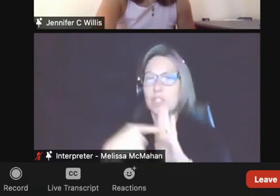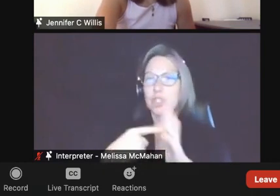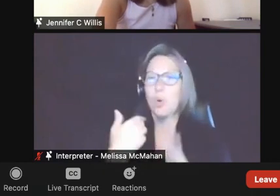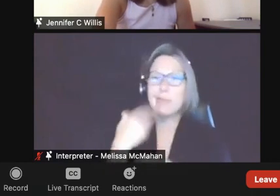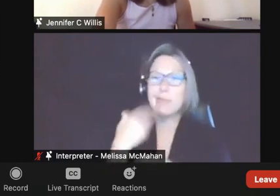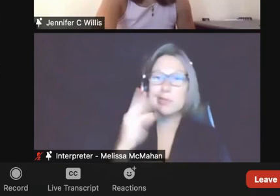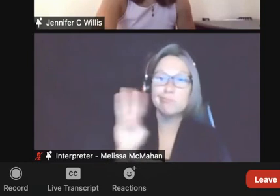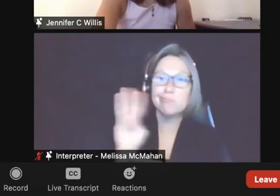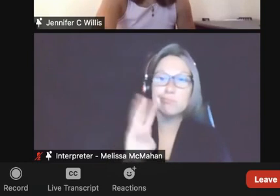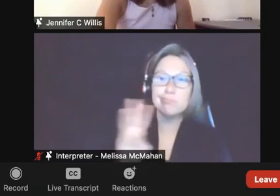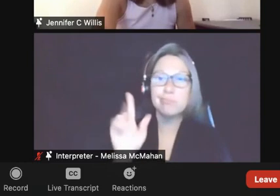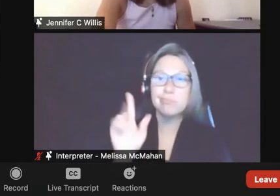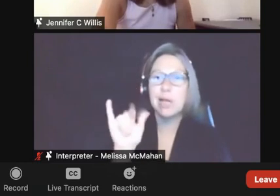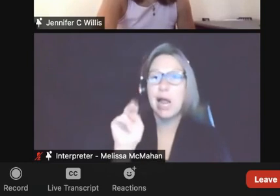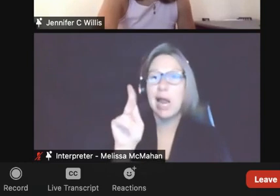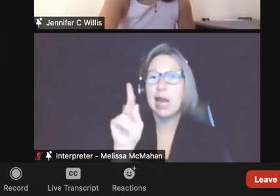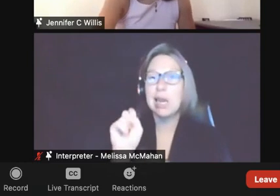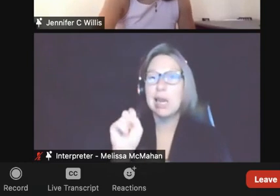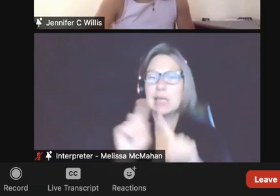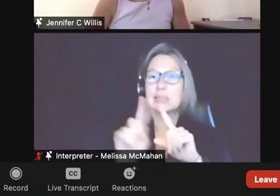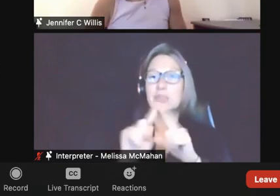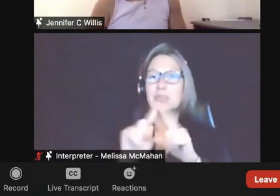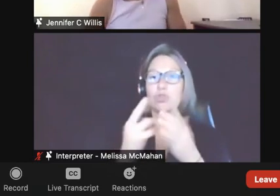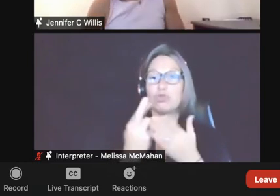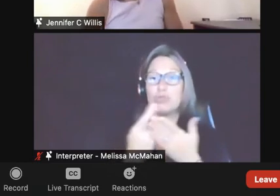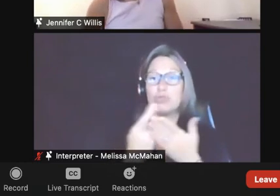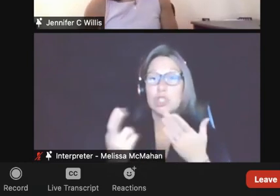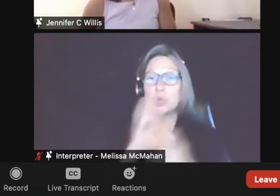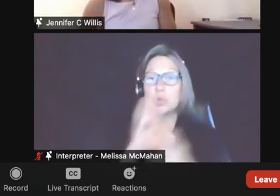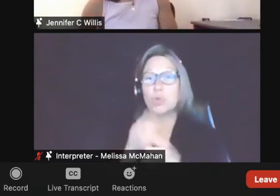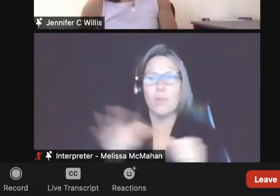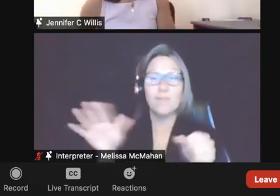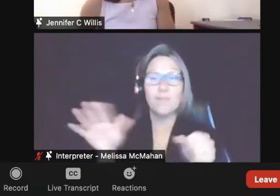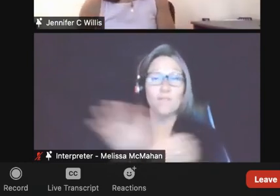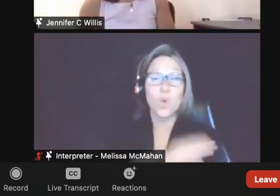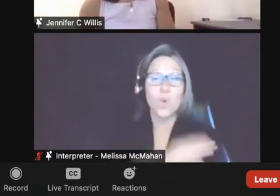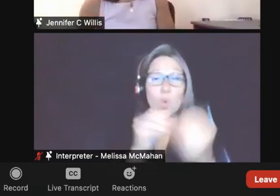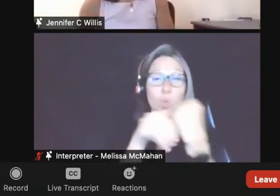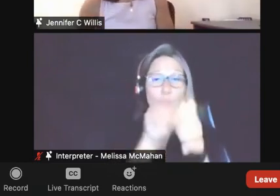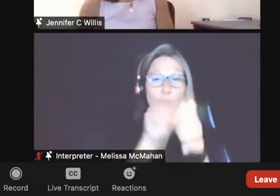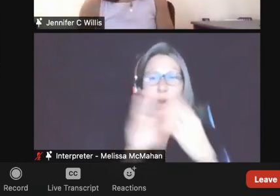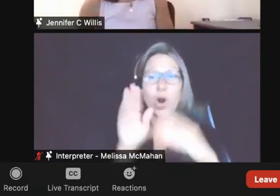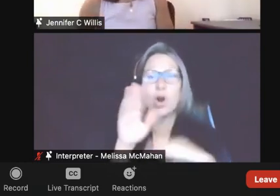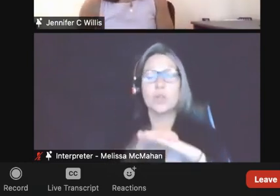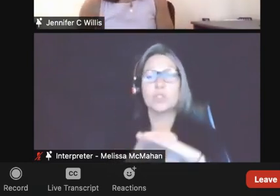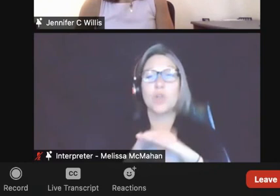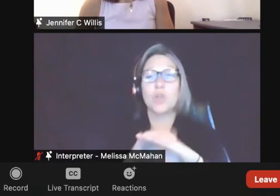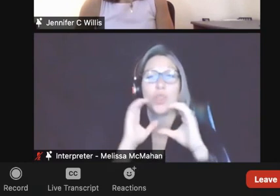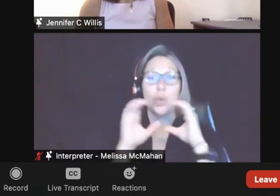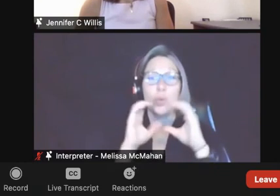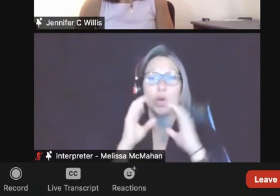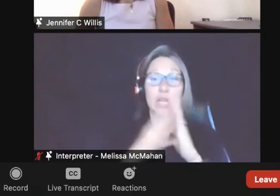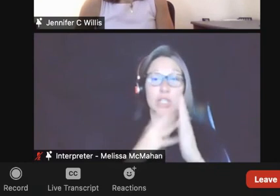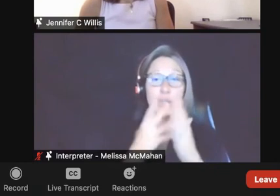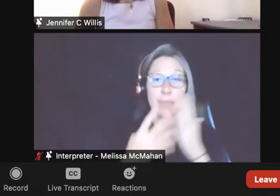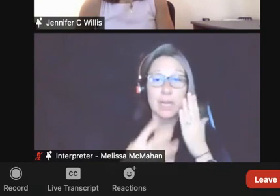to additional resources, including full webinars on the communication matrix, information about